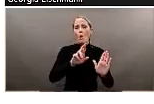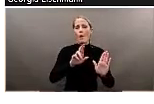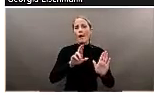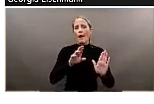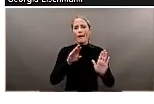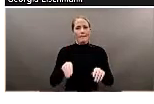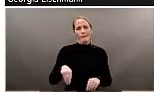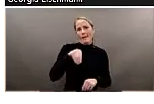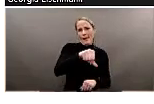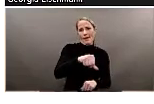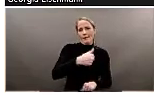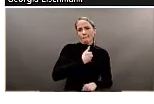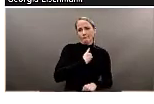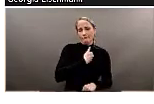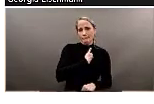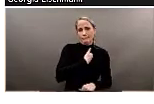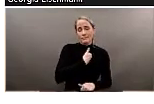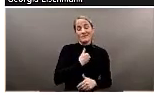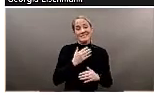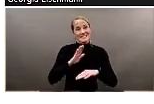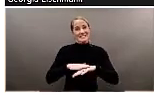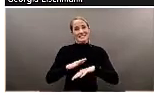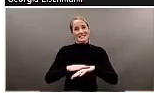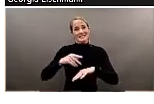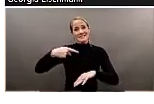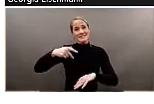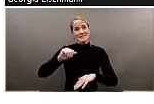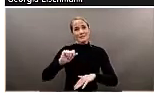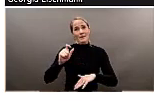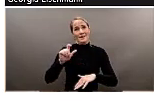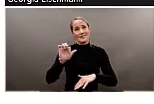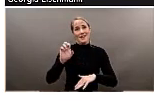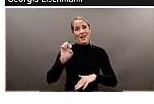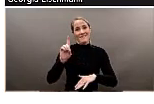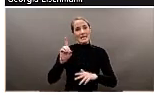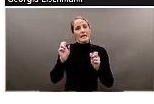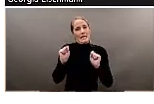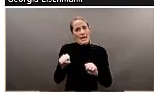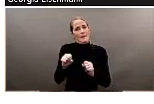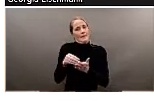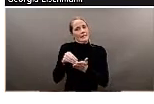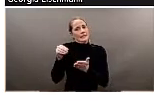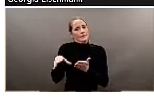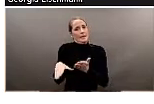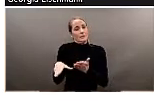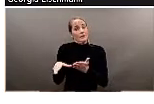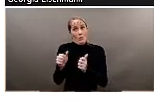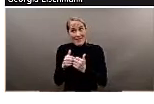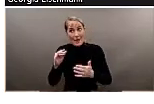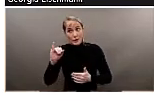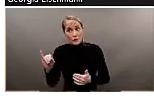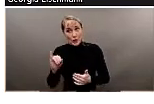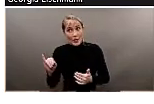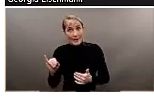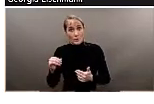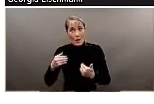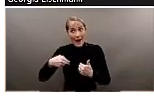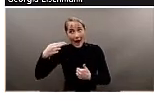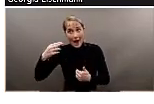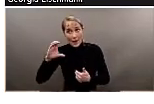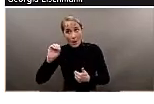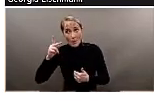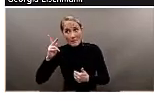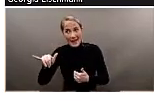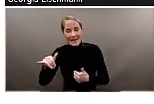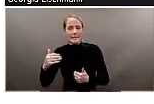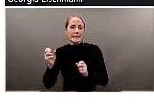use your insurance or pay out of pocket to leverage. Paxlovid can be really expensive if you don't have insurance